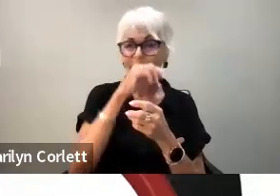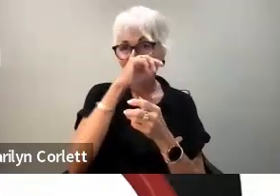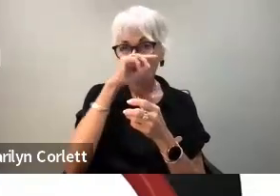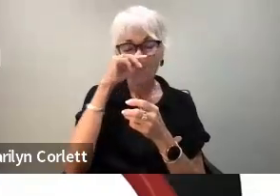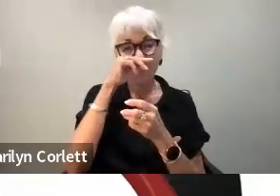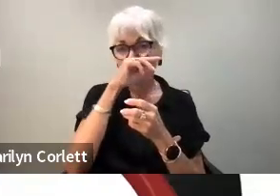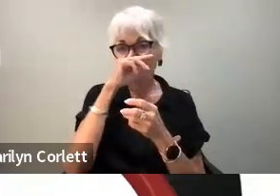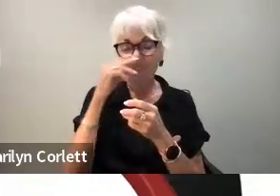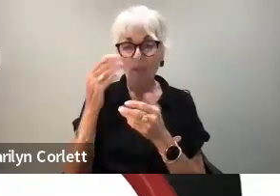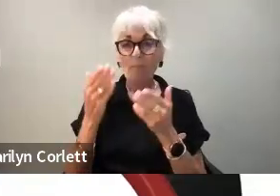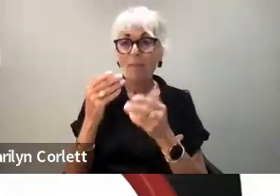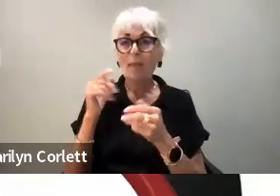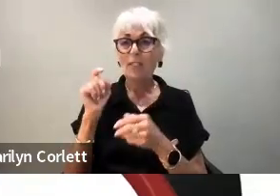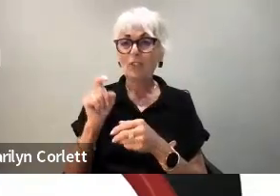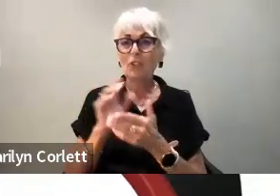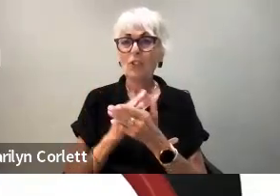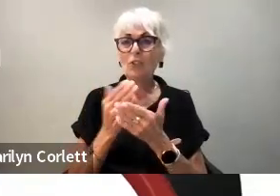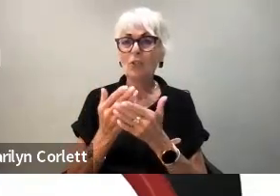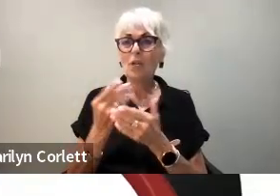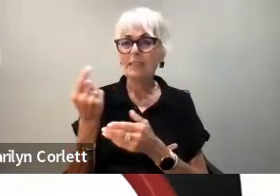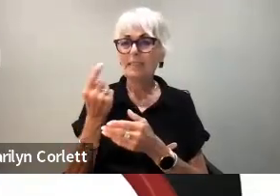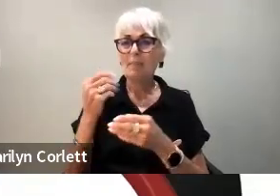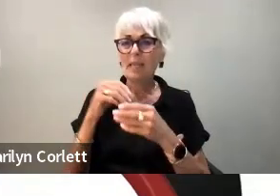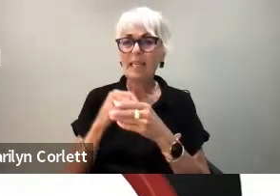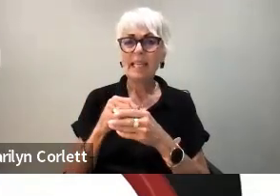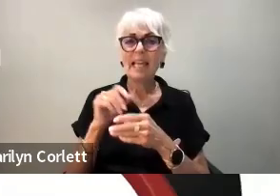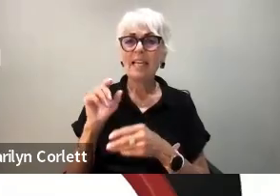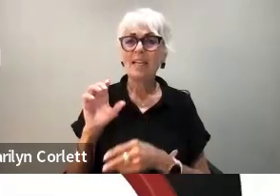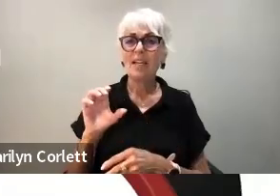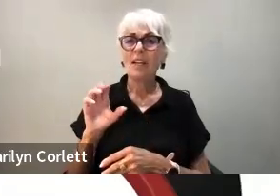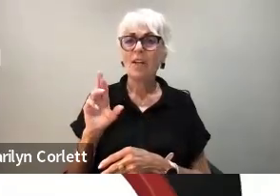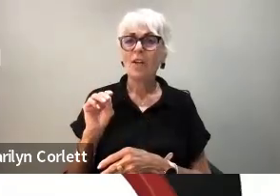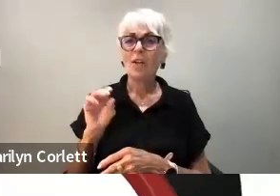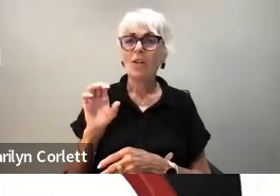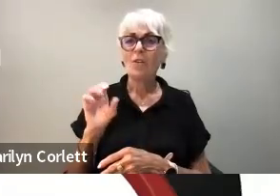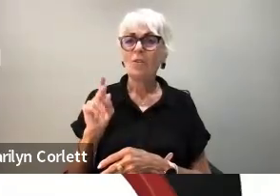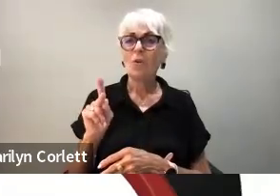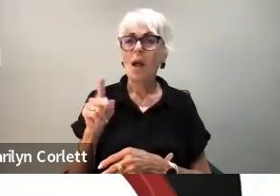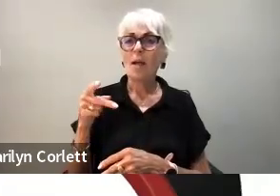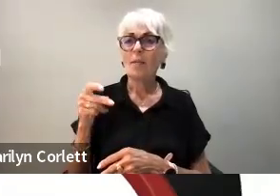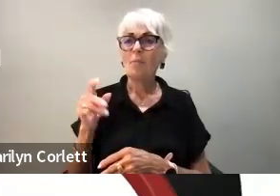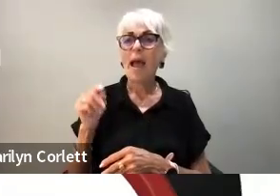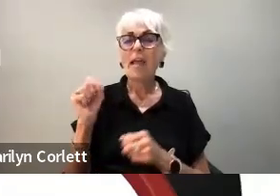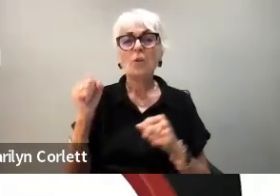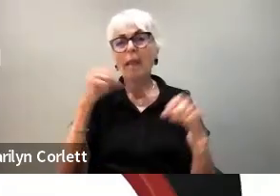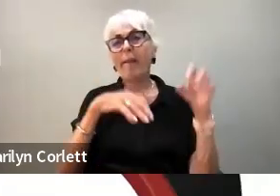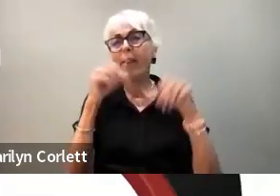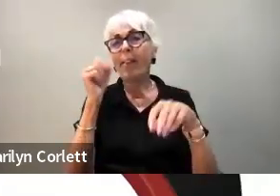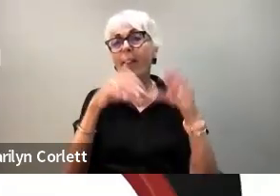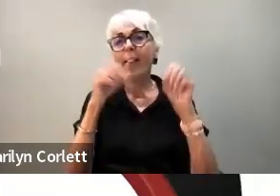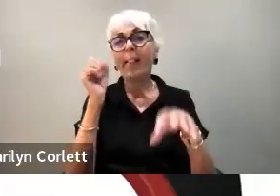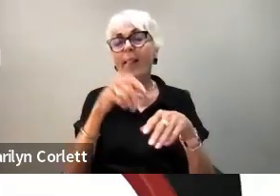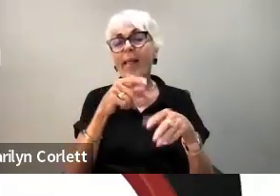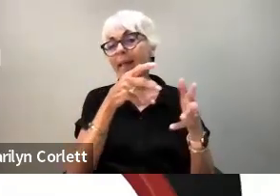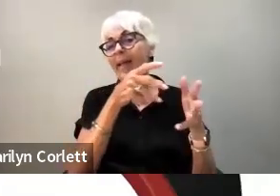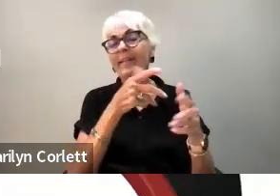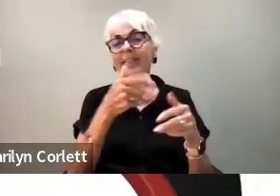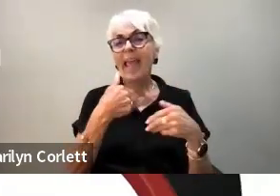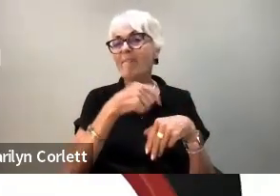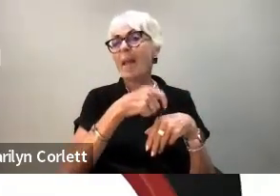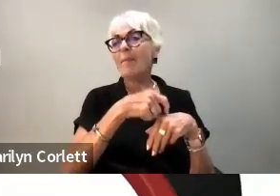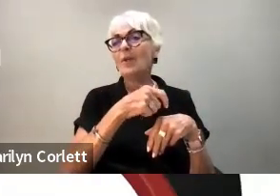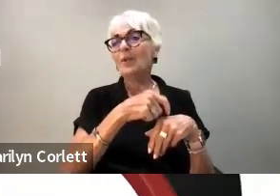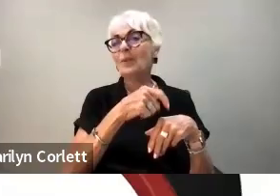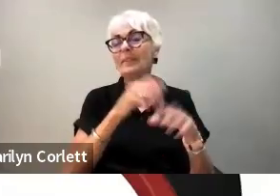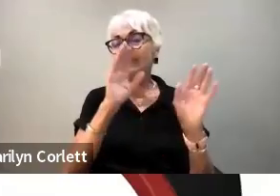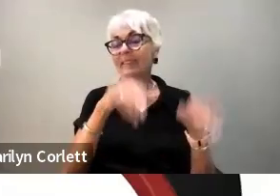So crock pots are a great piece of AT. You can set timers on there. You can just kind of dump it and forget about it. They have timers on